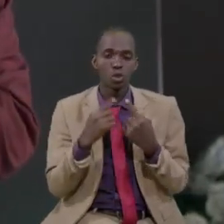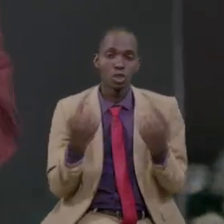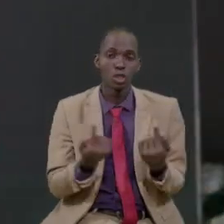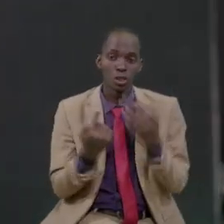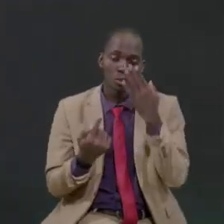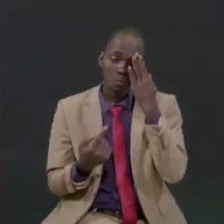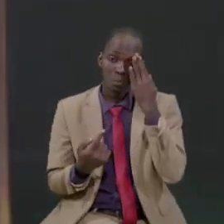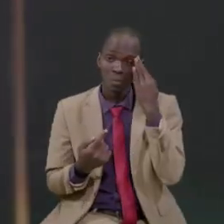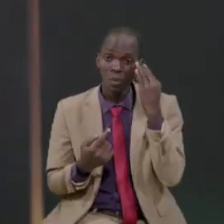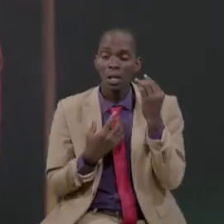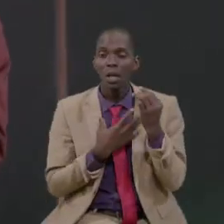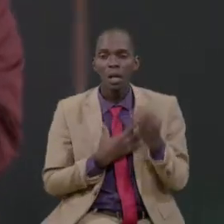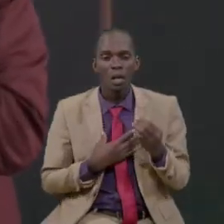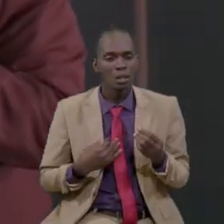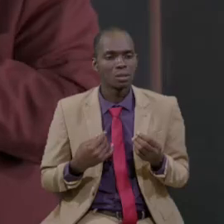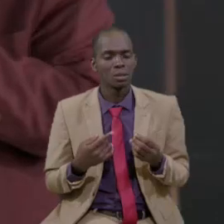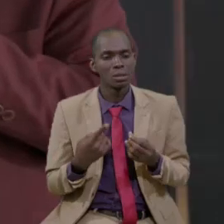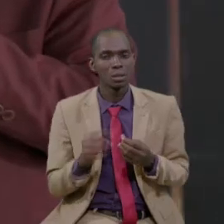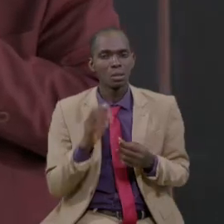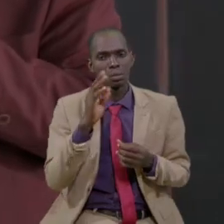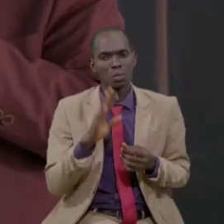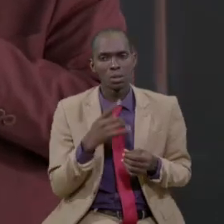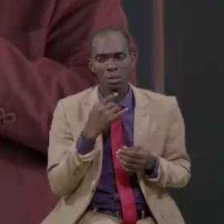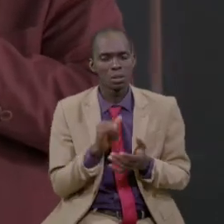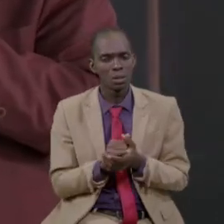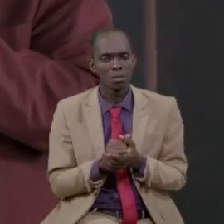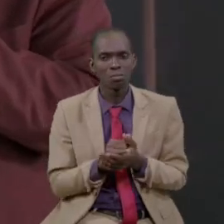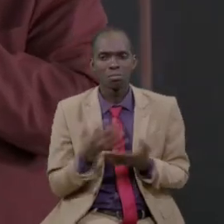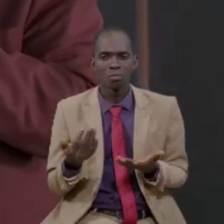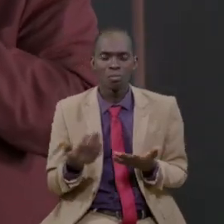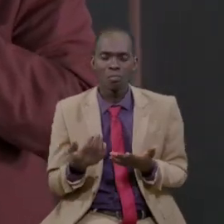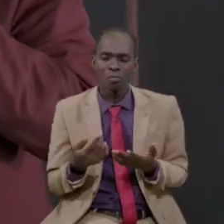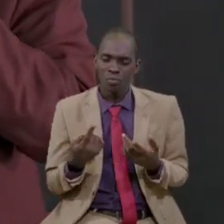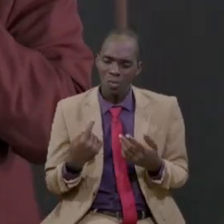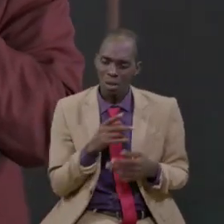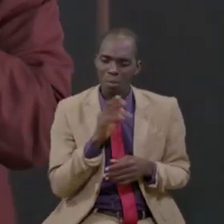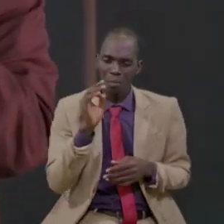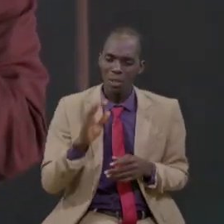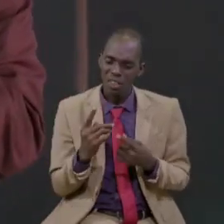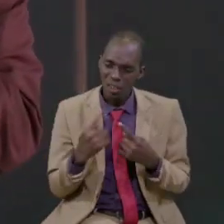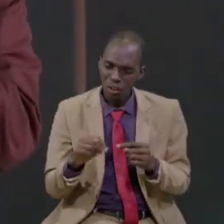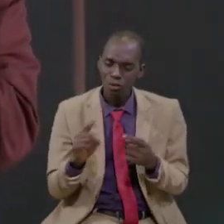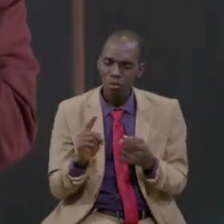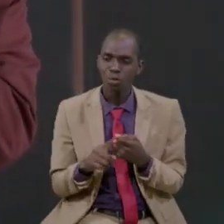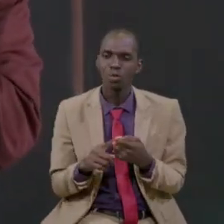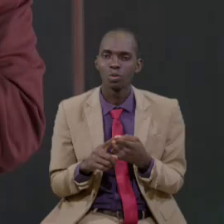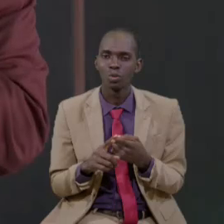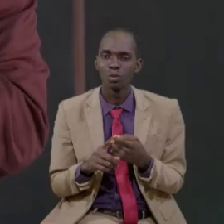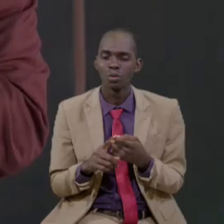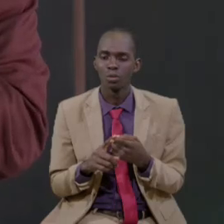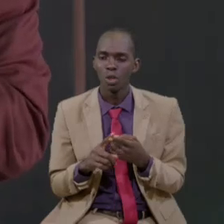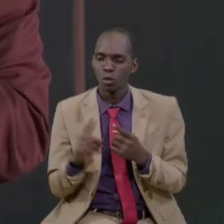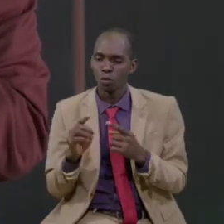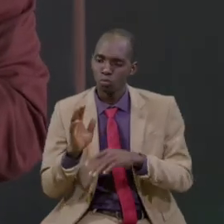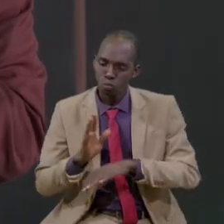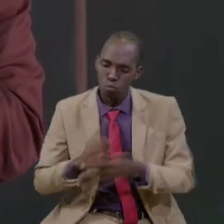say, they try to talk, but they measure their words because they don't want